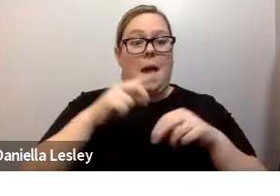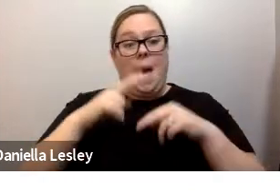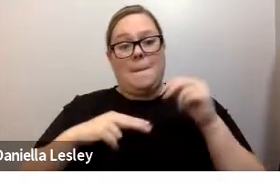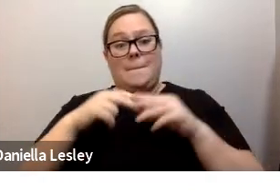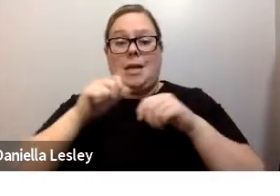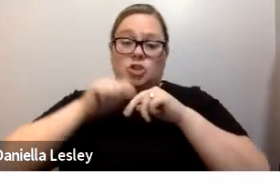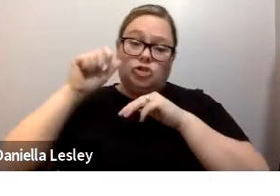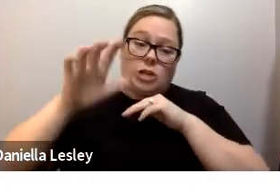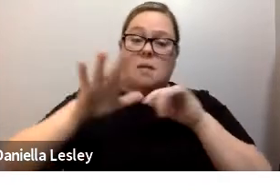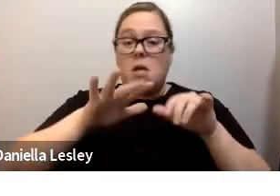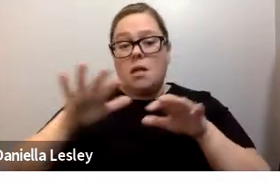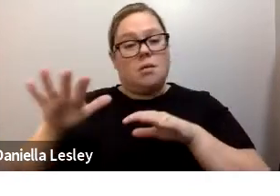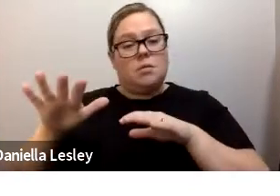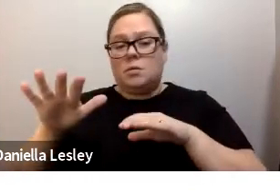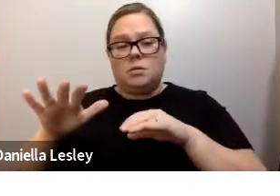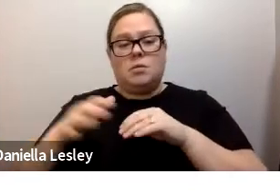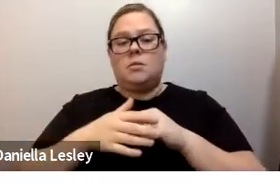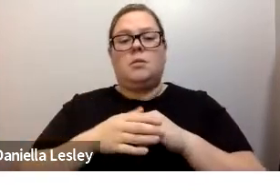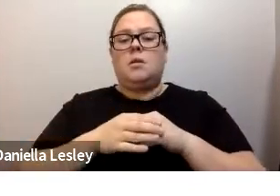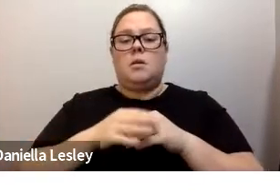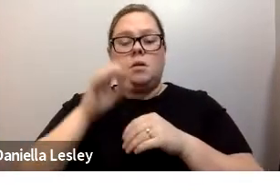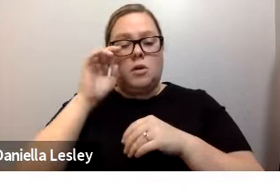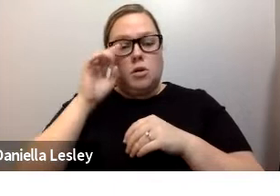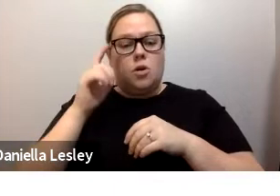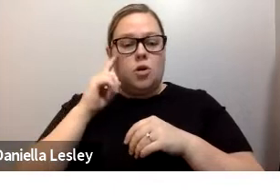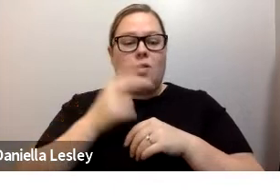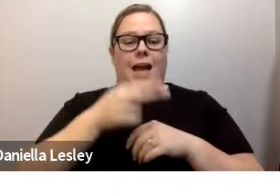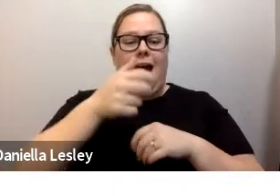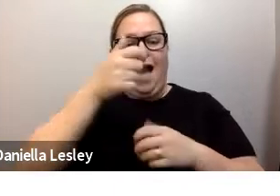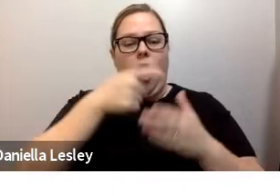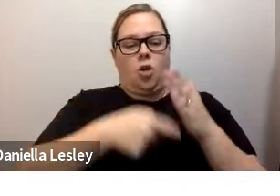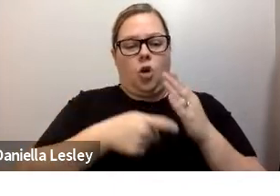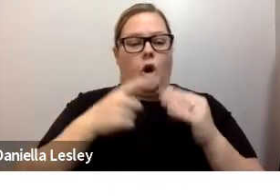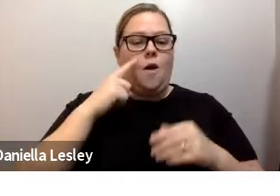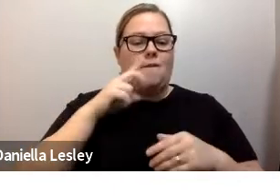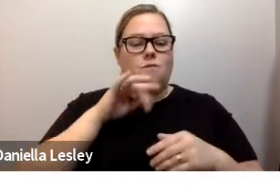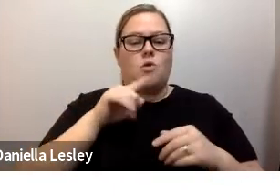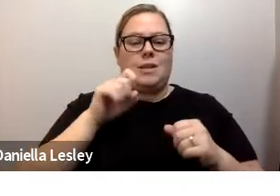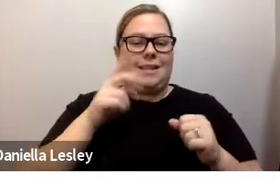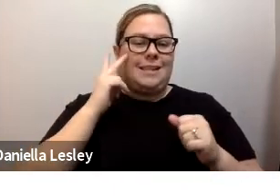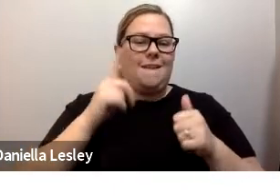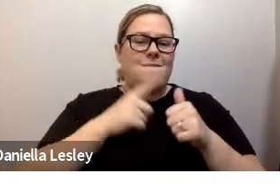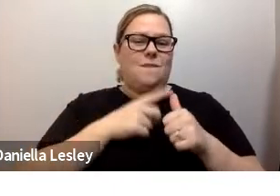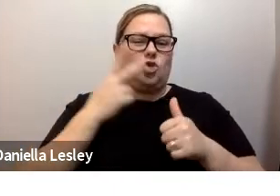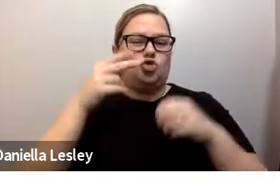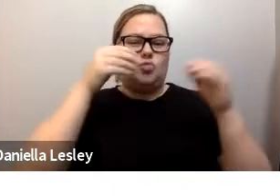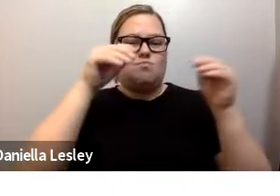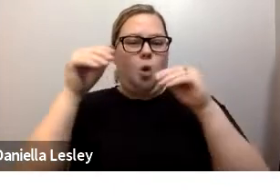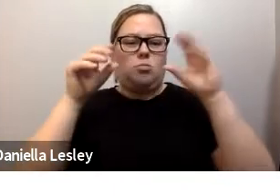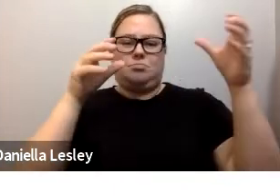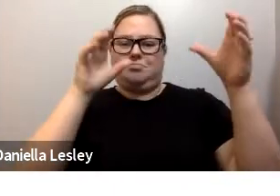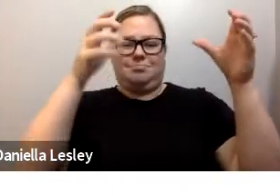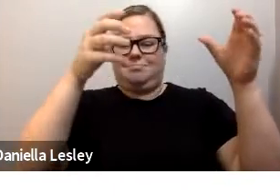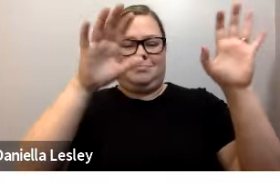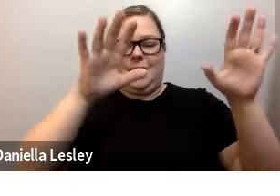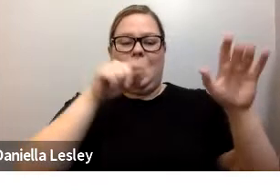it. With a higher cost per unit, which you could see in those first two markets. This one is strongly price driven.